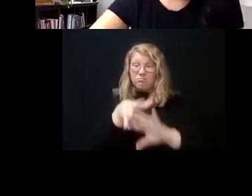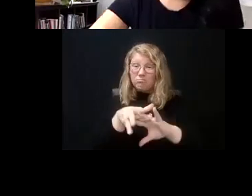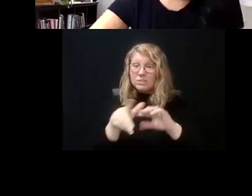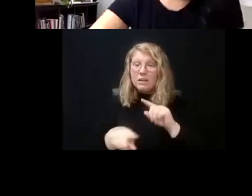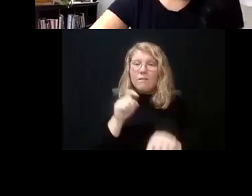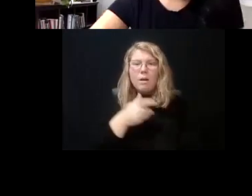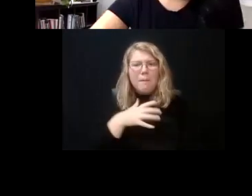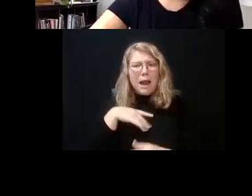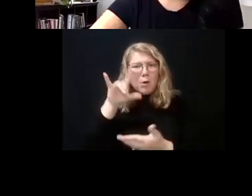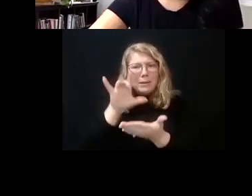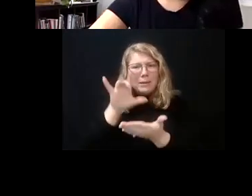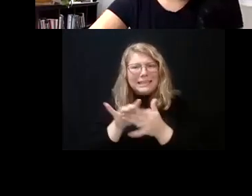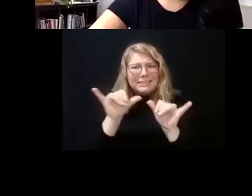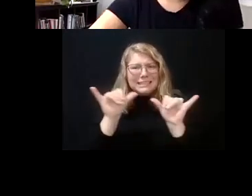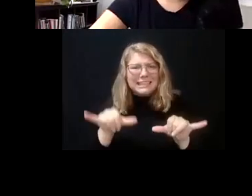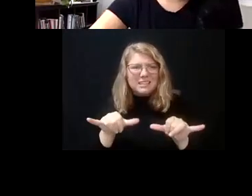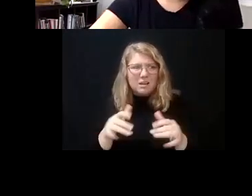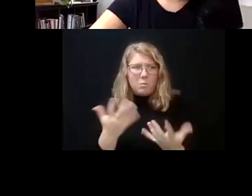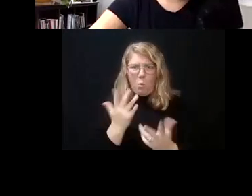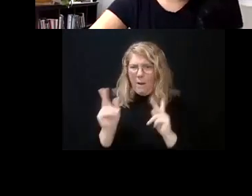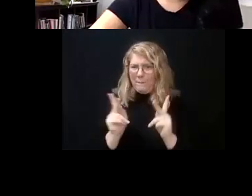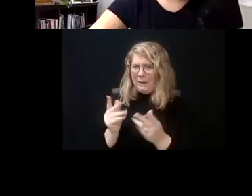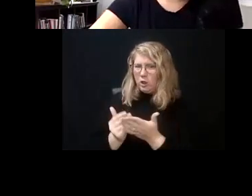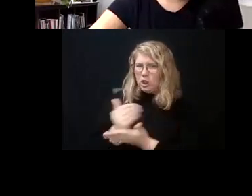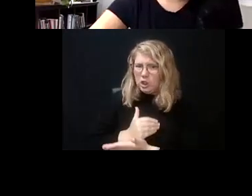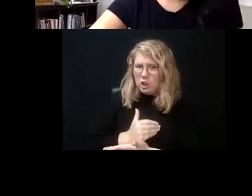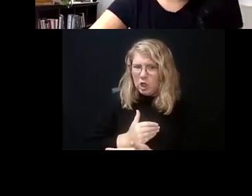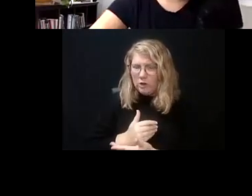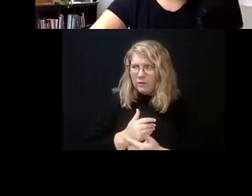what do people deserve who work in this